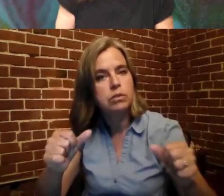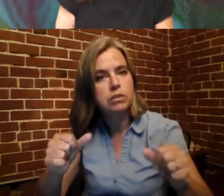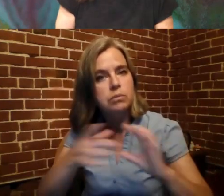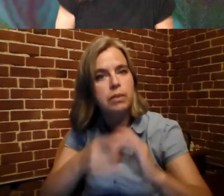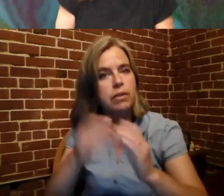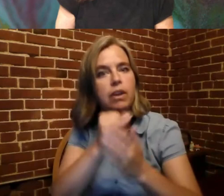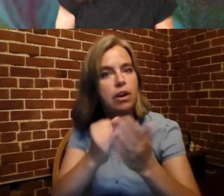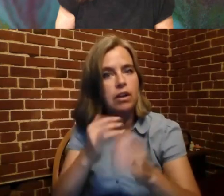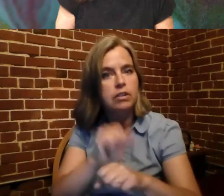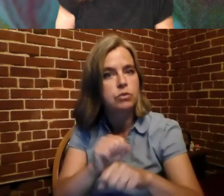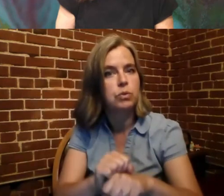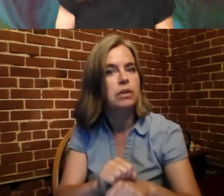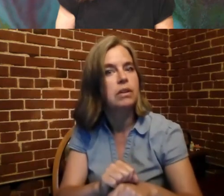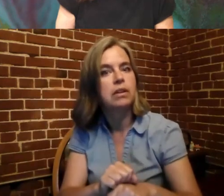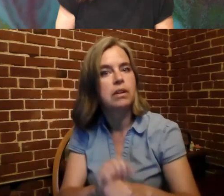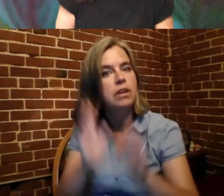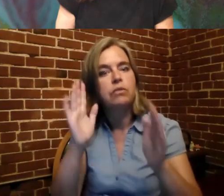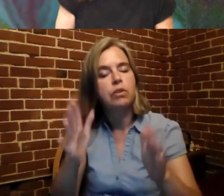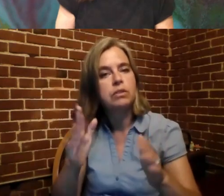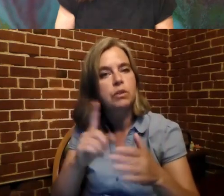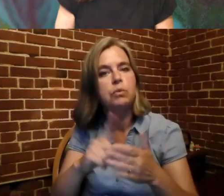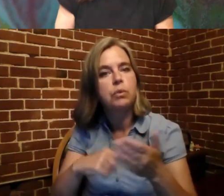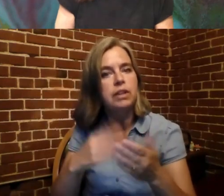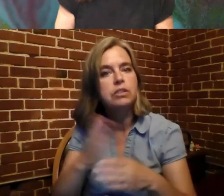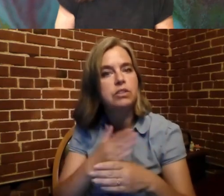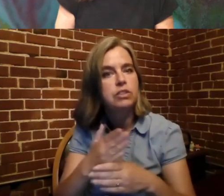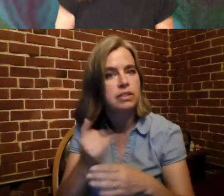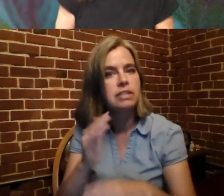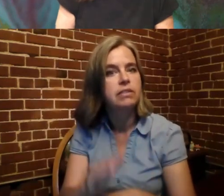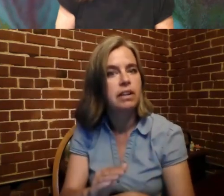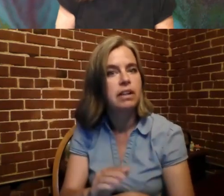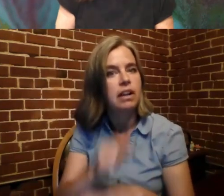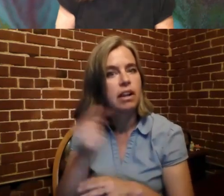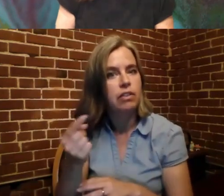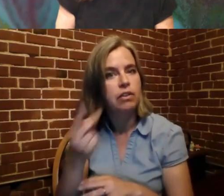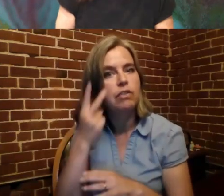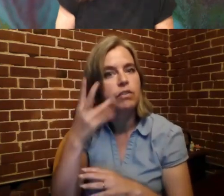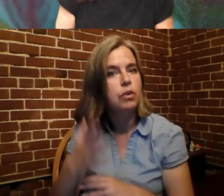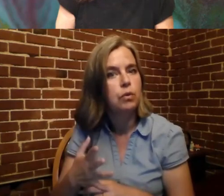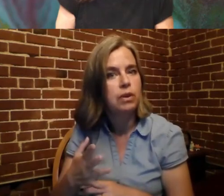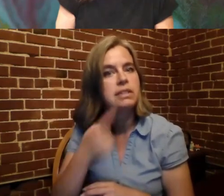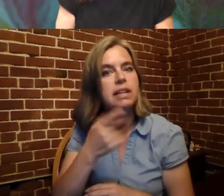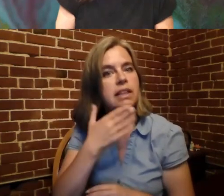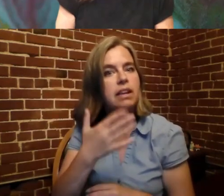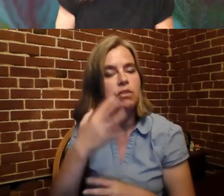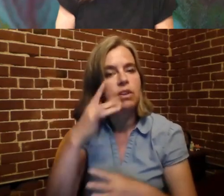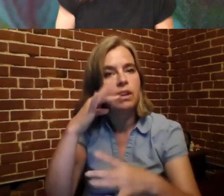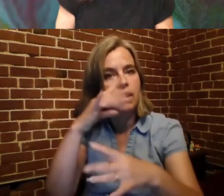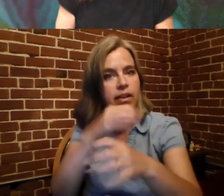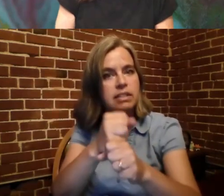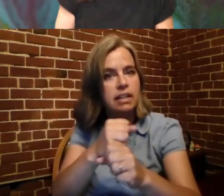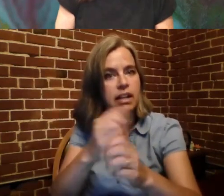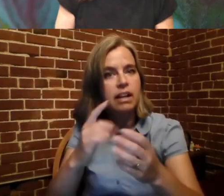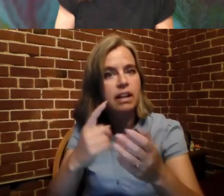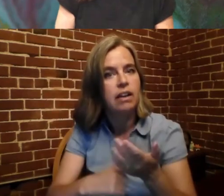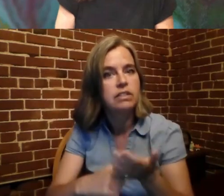focusing on more of what you shared with us this evening. And another one of our viewers said, thank you for this fascinating conversation and showpieces. I love the